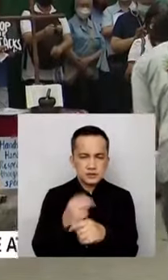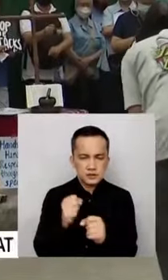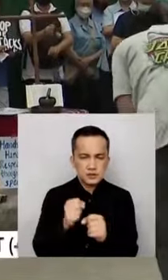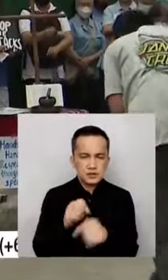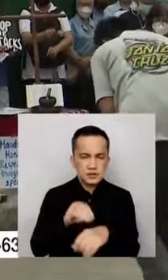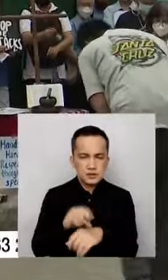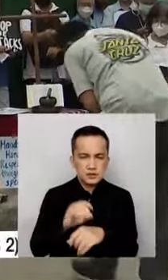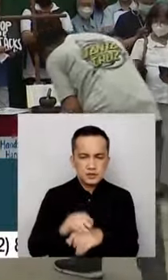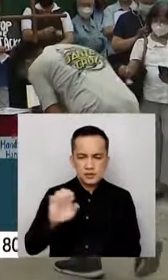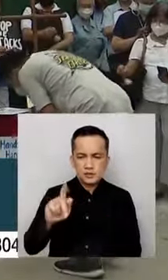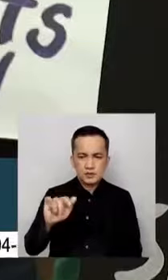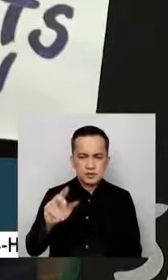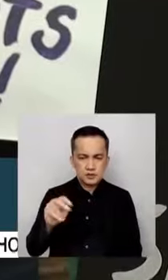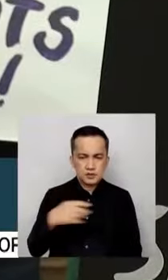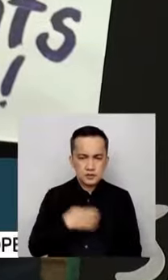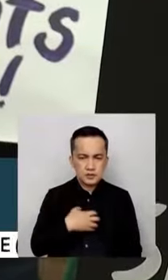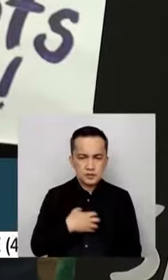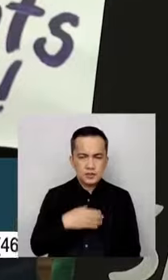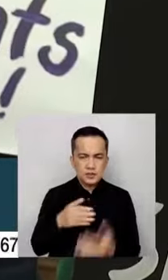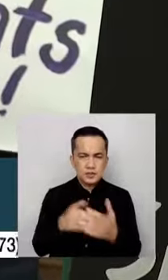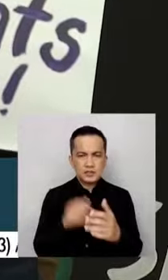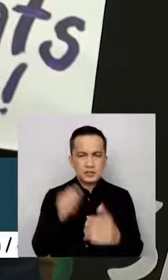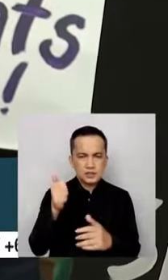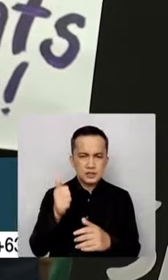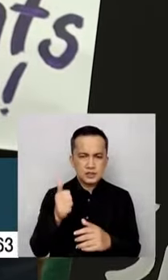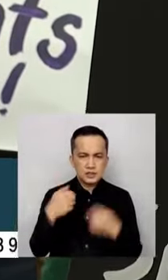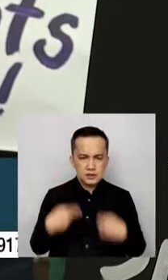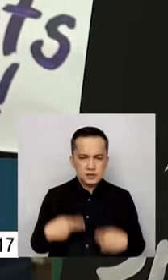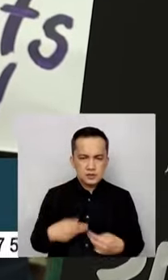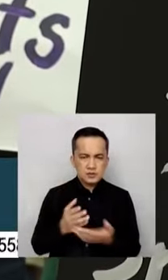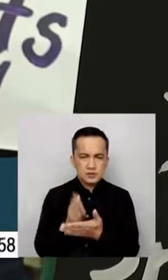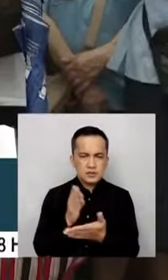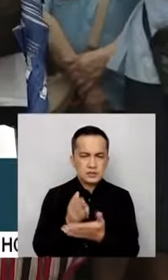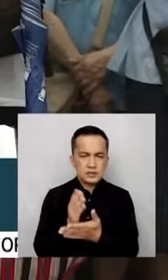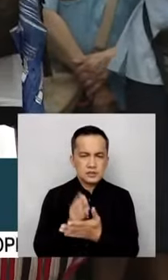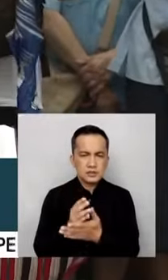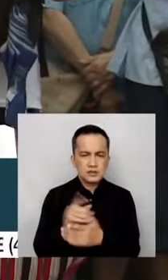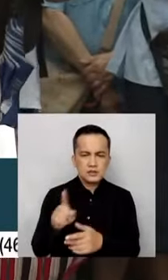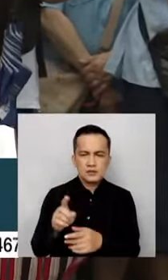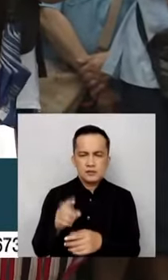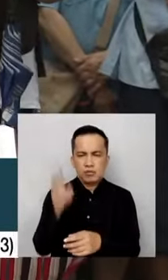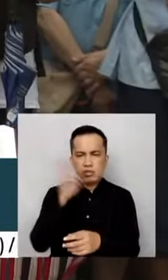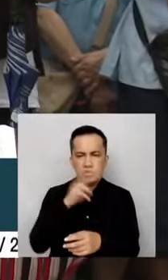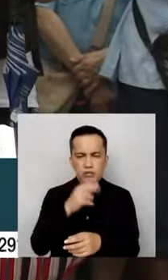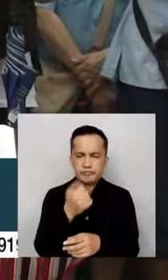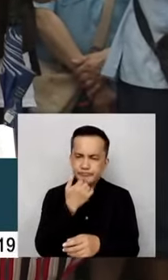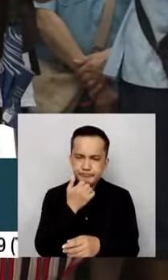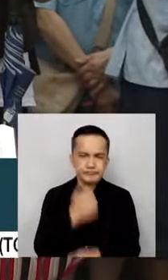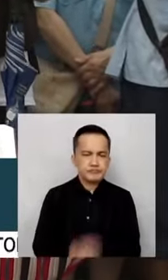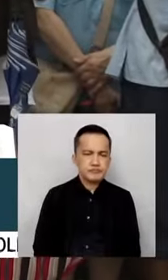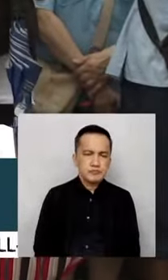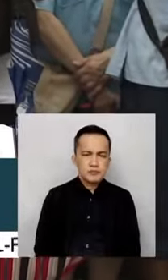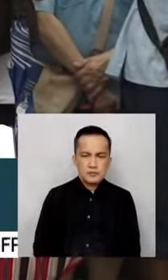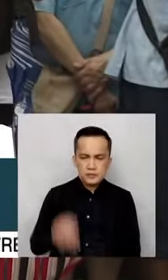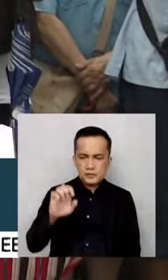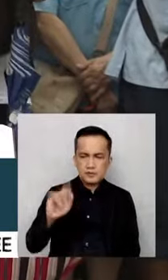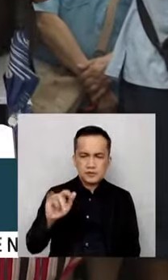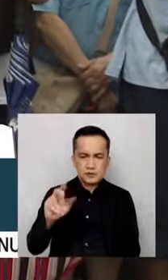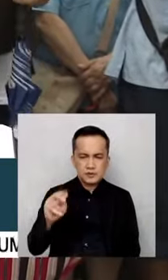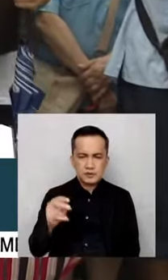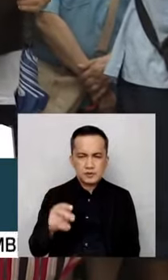foiled complaint against 10 human rights activists baseless and flimsy. In 2019, Esperón filed a perjury case